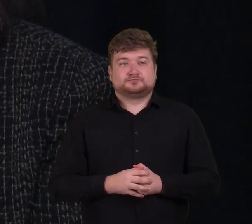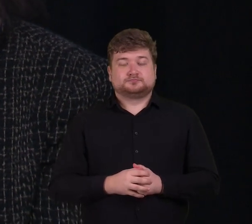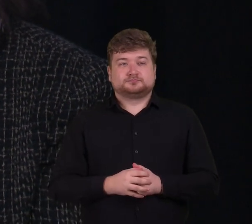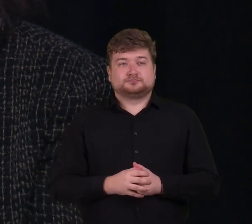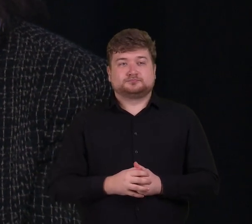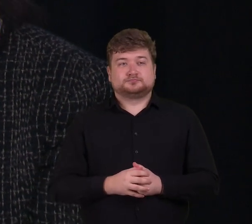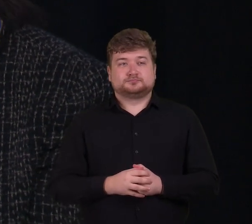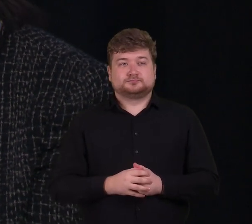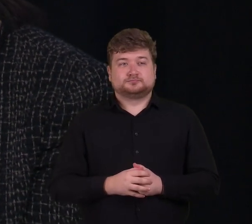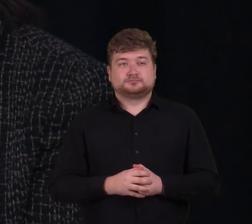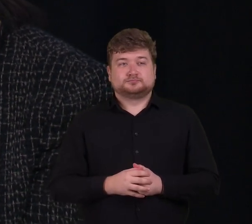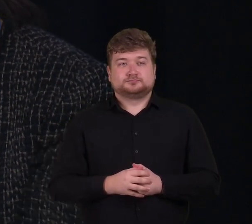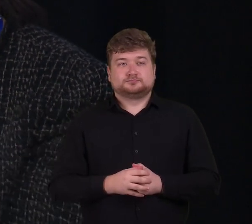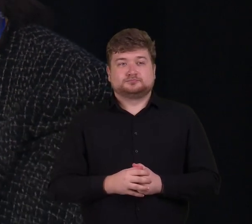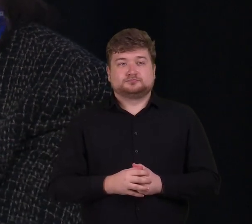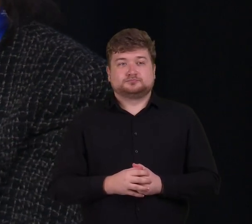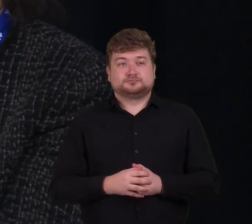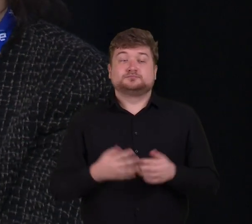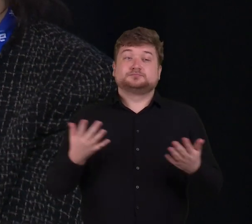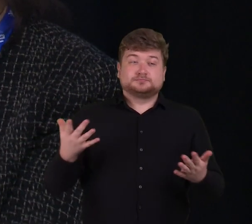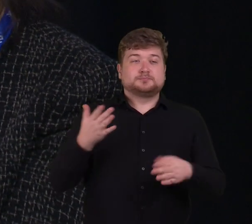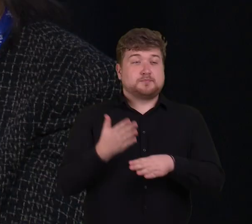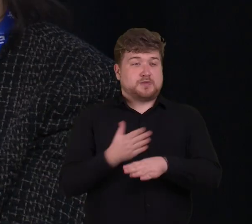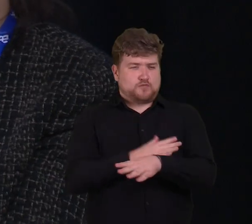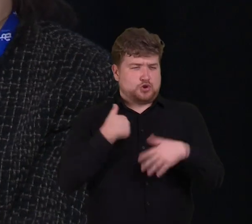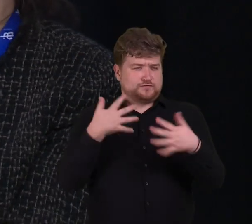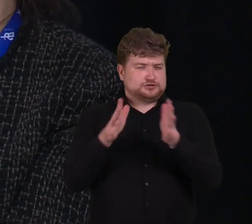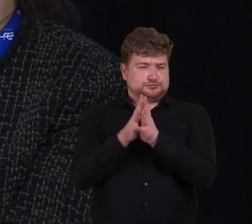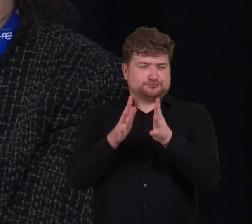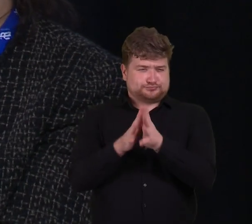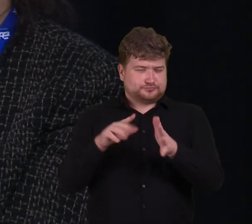regions decide their own policy, and the state